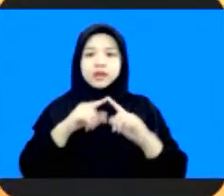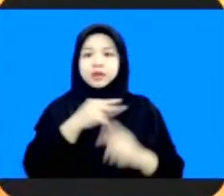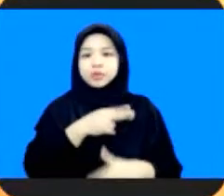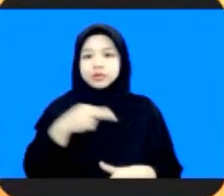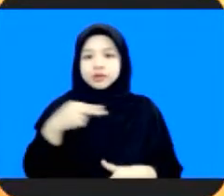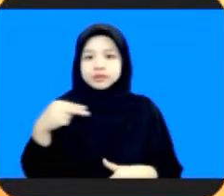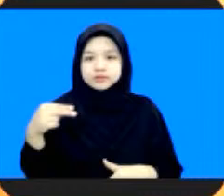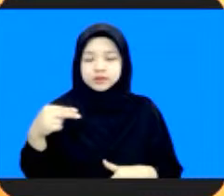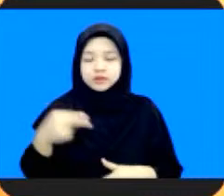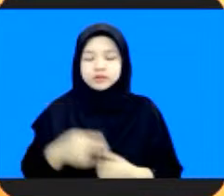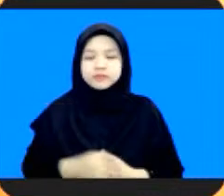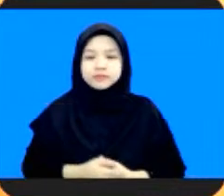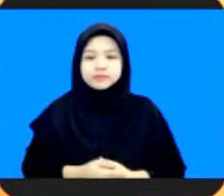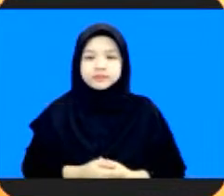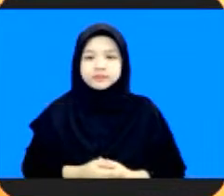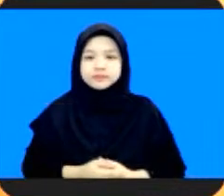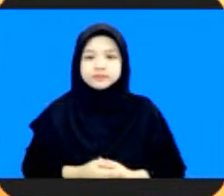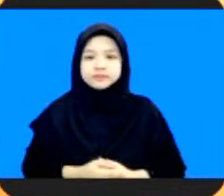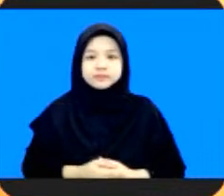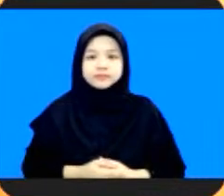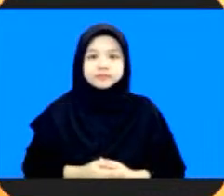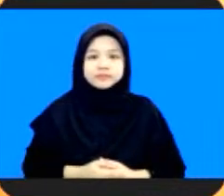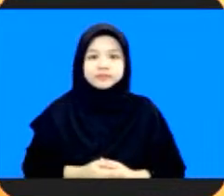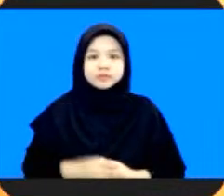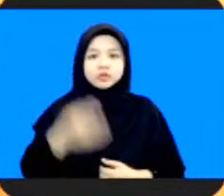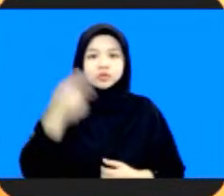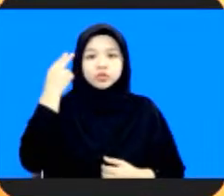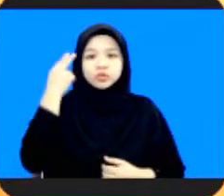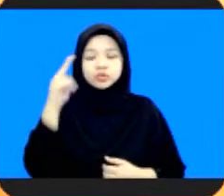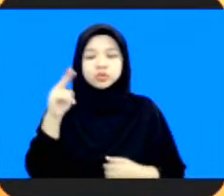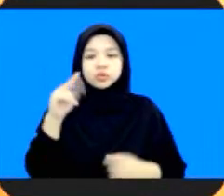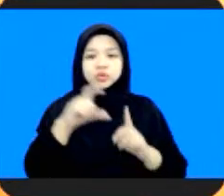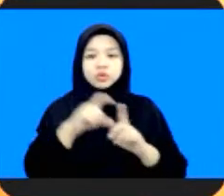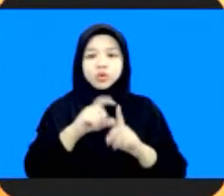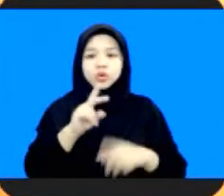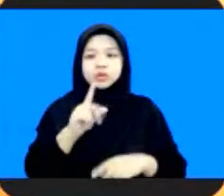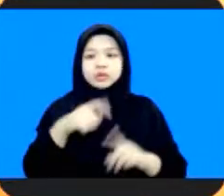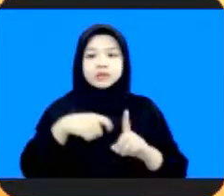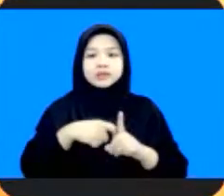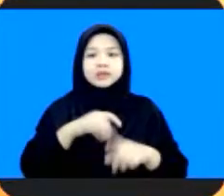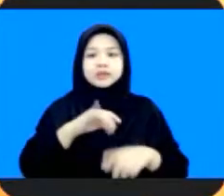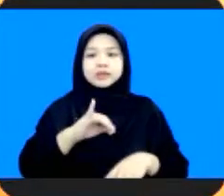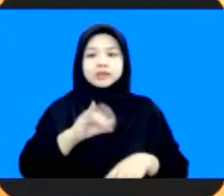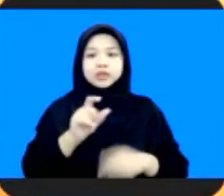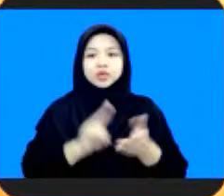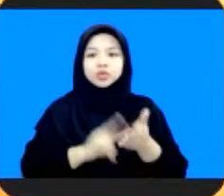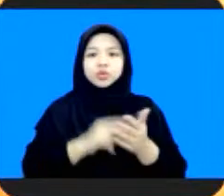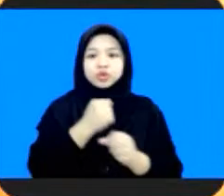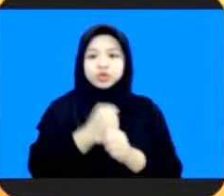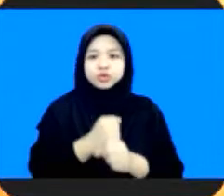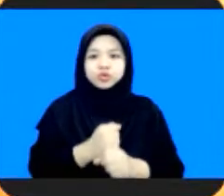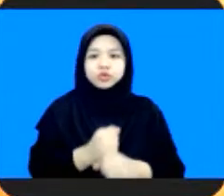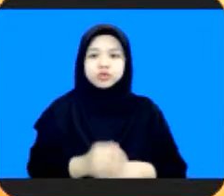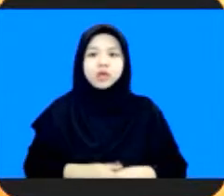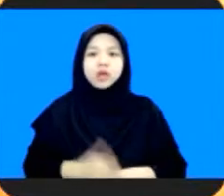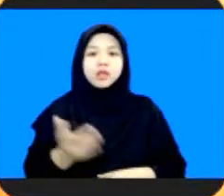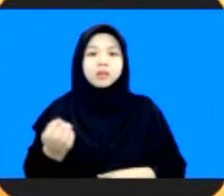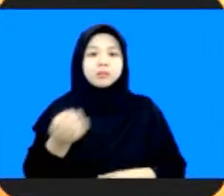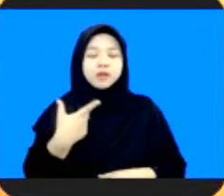to Dr. Park Hyung. Since you mentioned about criminal punishment and other examples, and besides